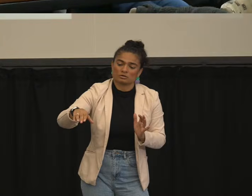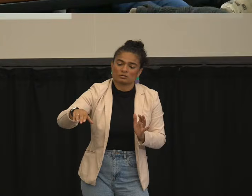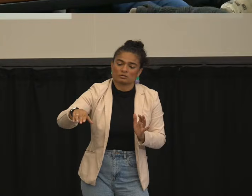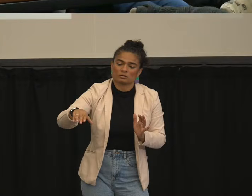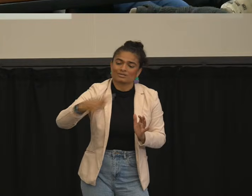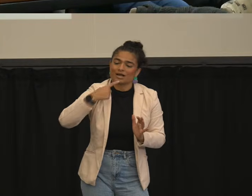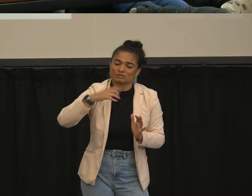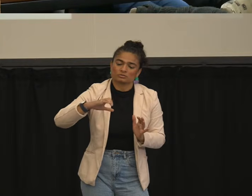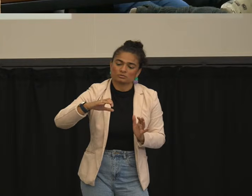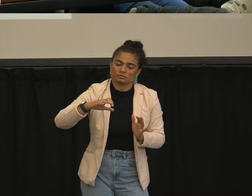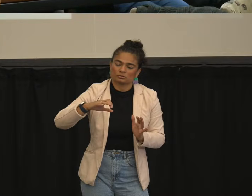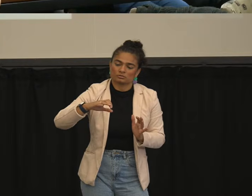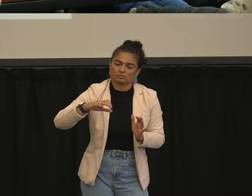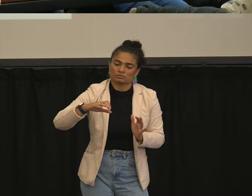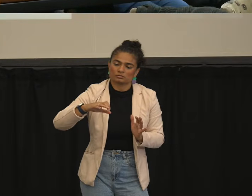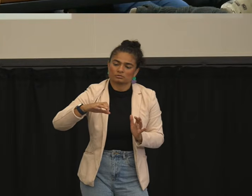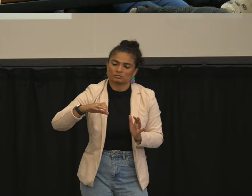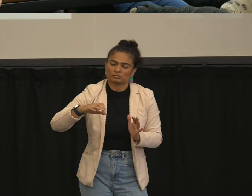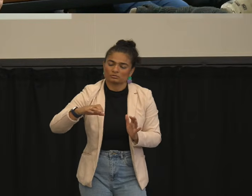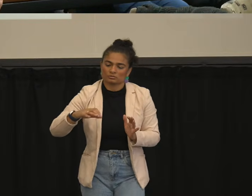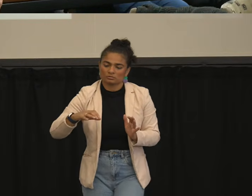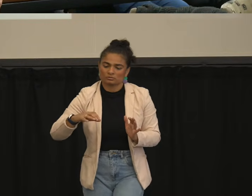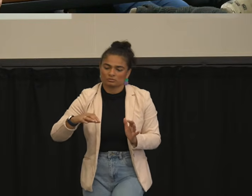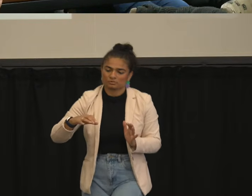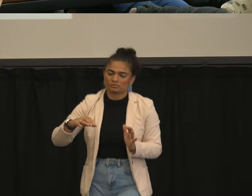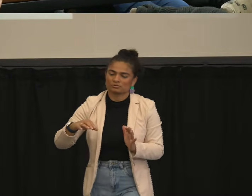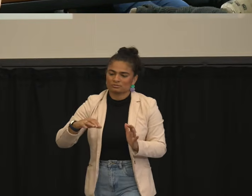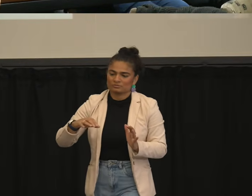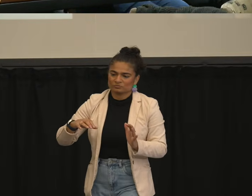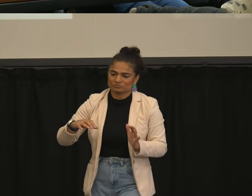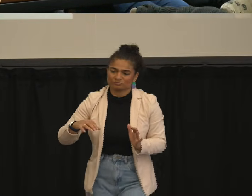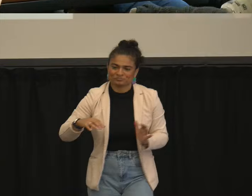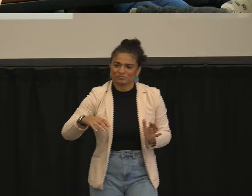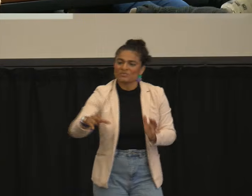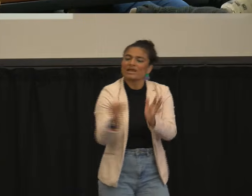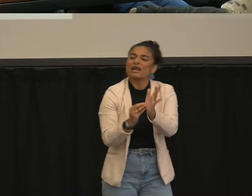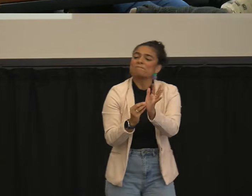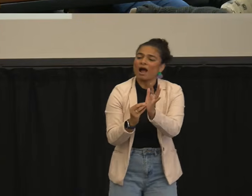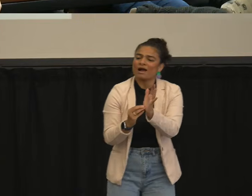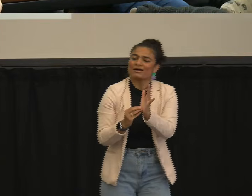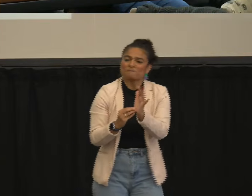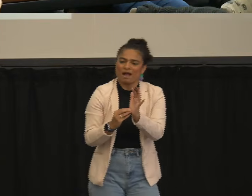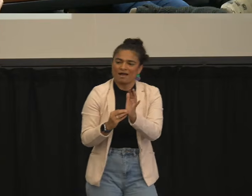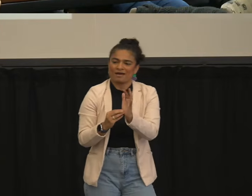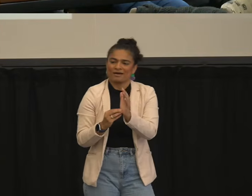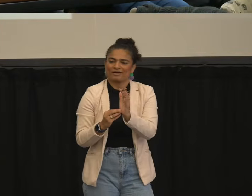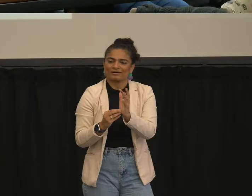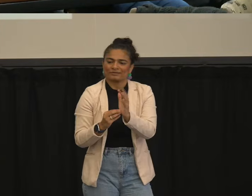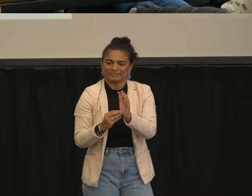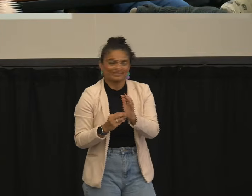We're just making sure that Candice can make a note of Nima as well.